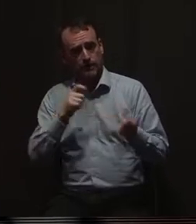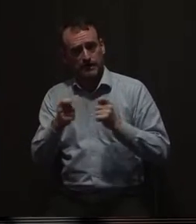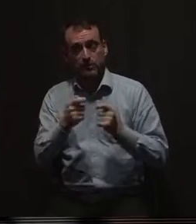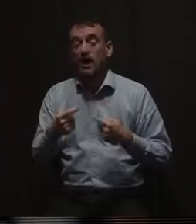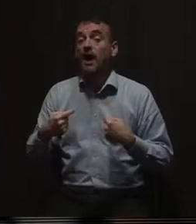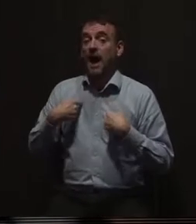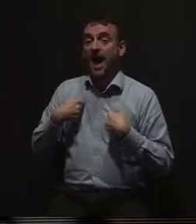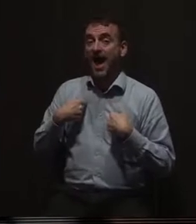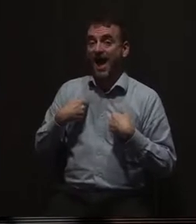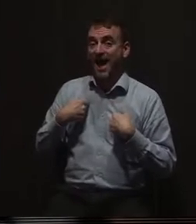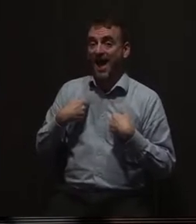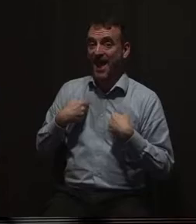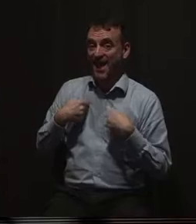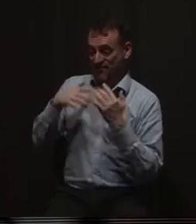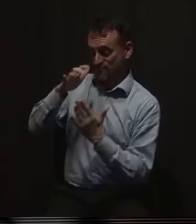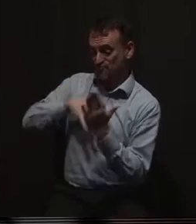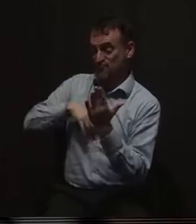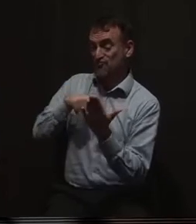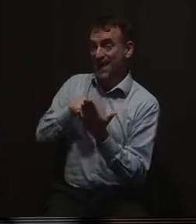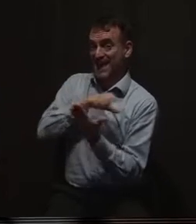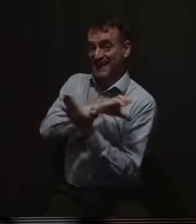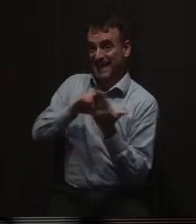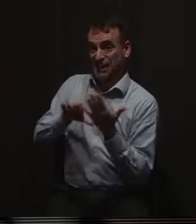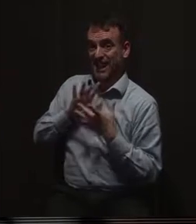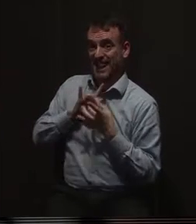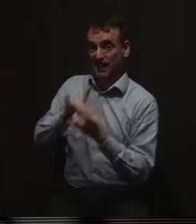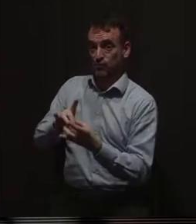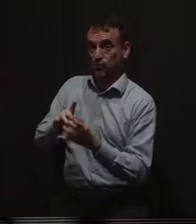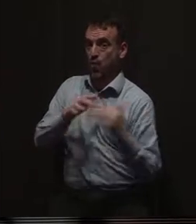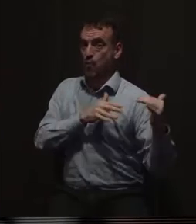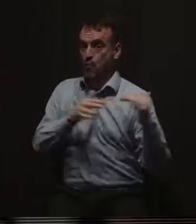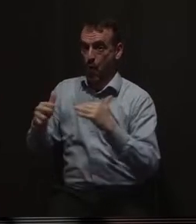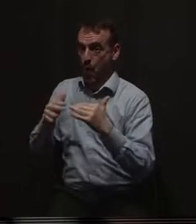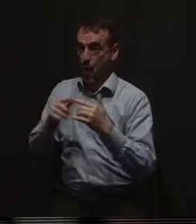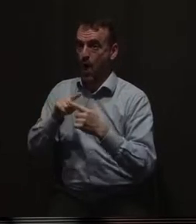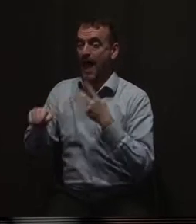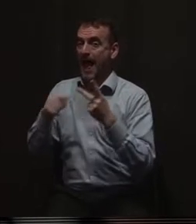and pacifism in there, and I thought, oh no, I don't want to lose you immediately.